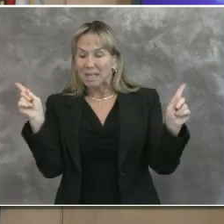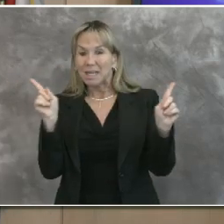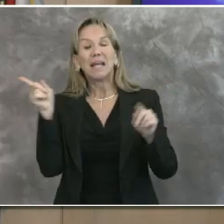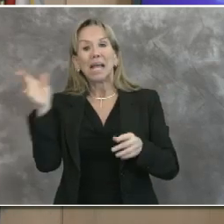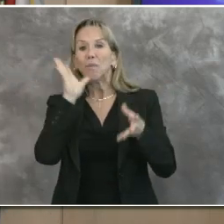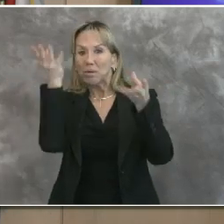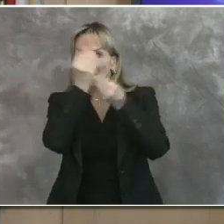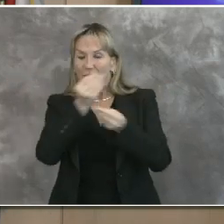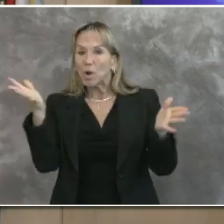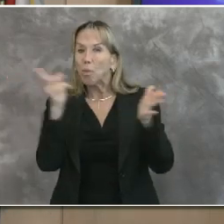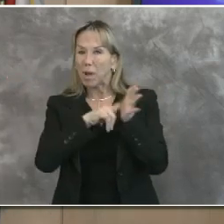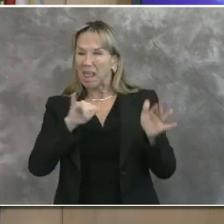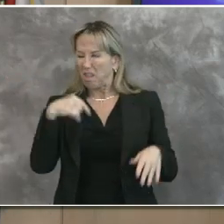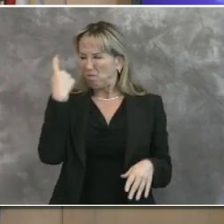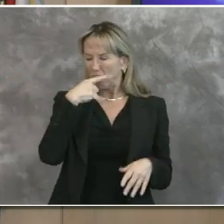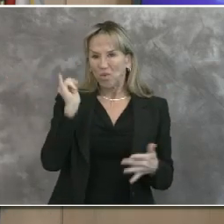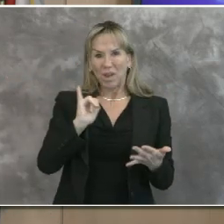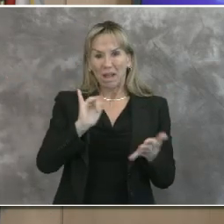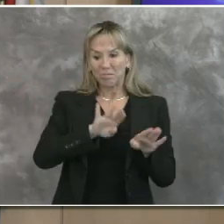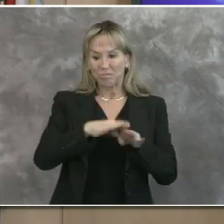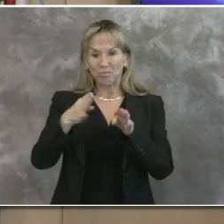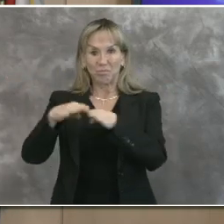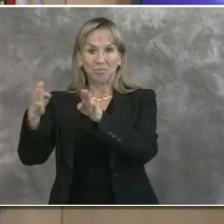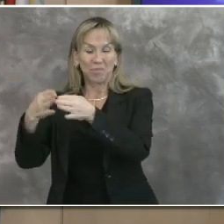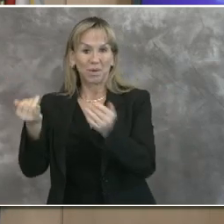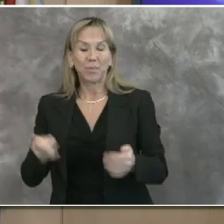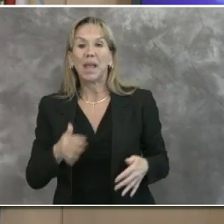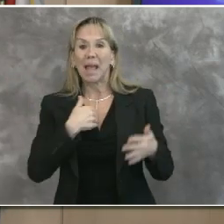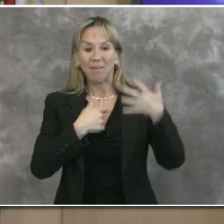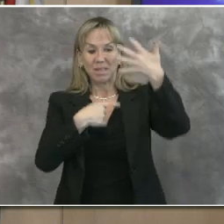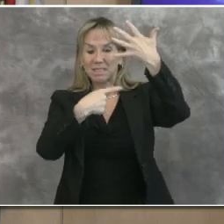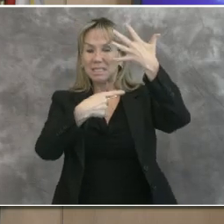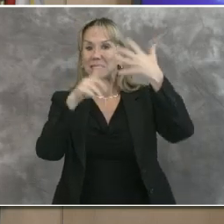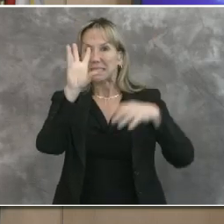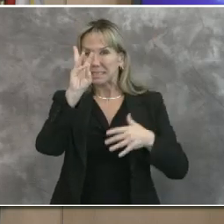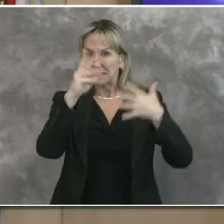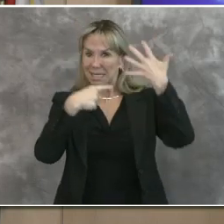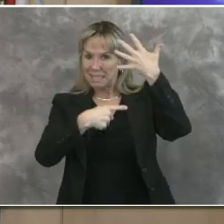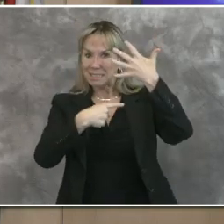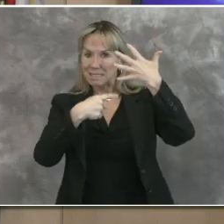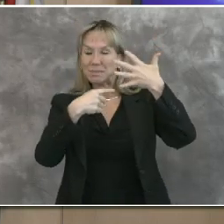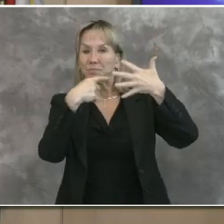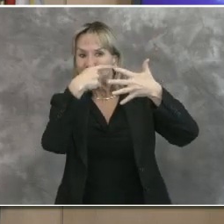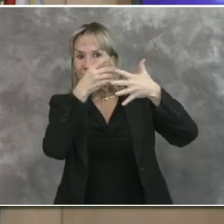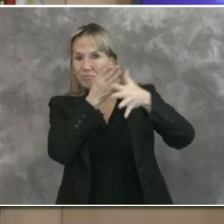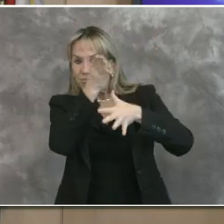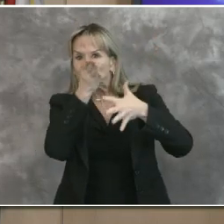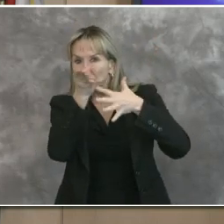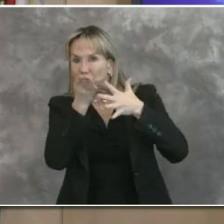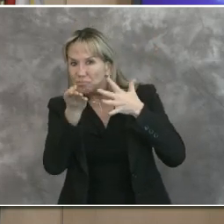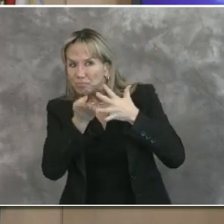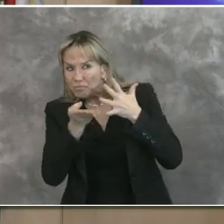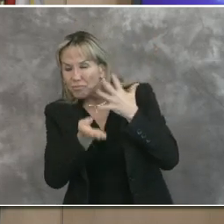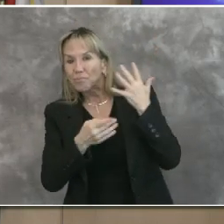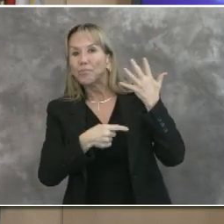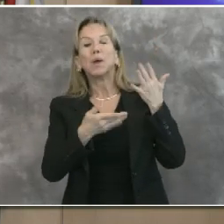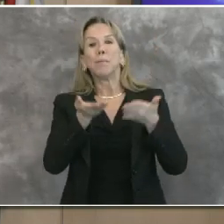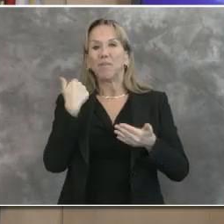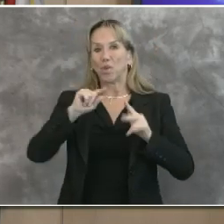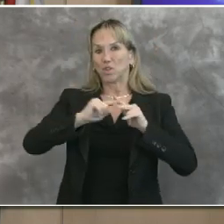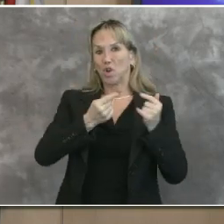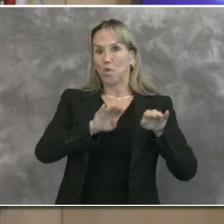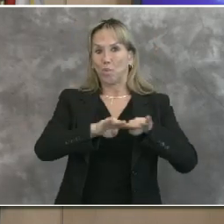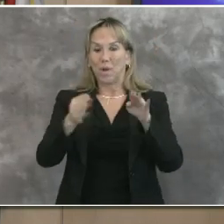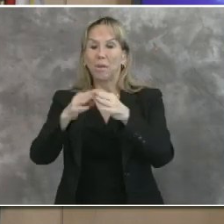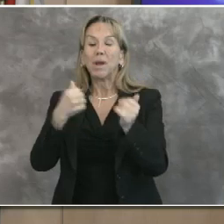the state will be tracking to inform its decision on reopening, so we'll all be following those indicators too and